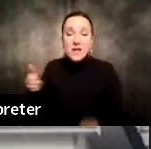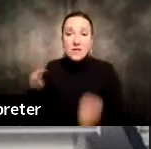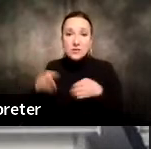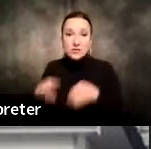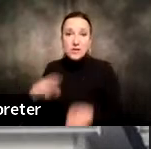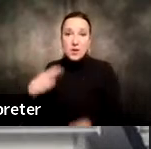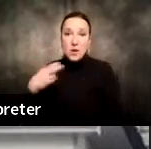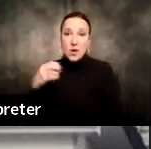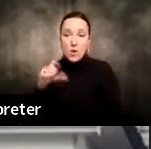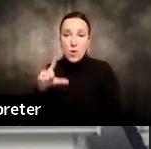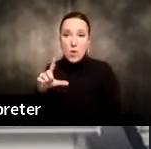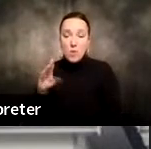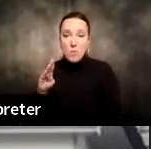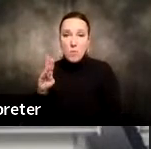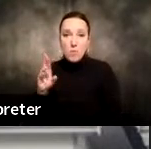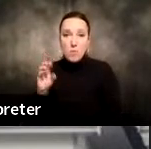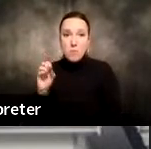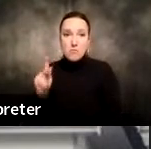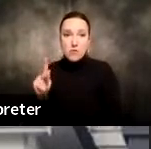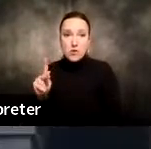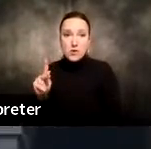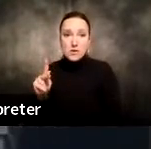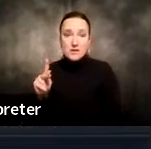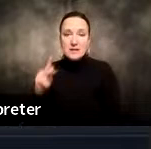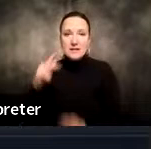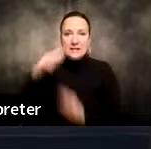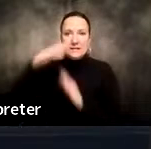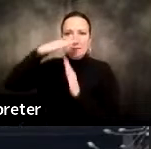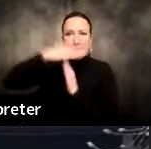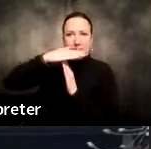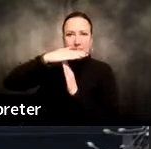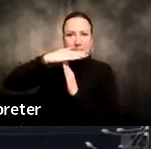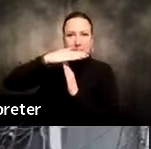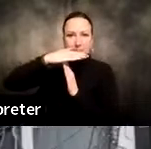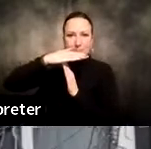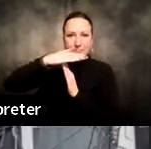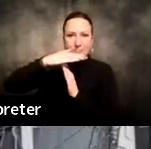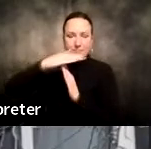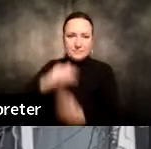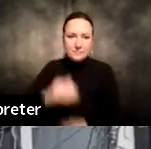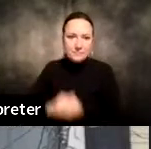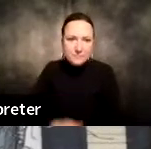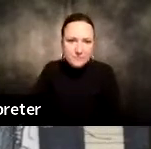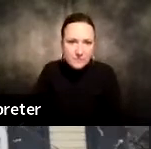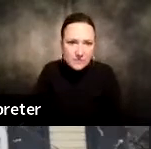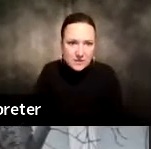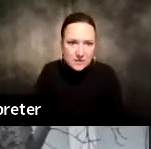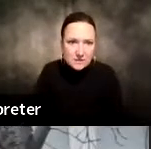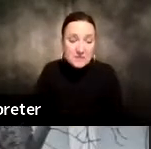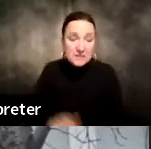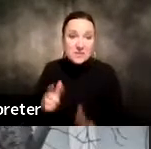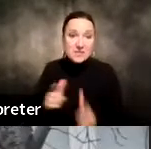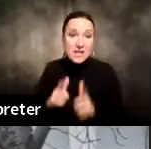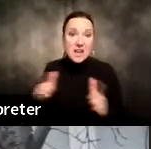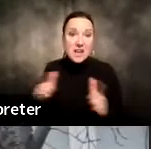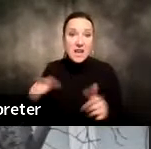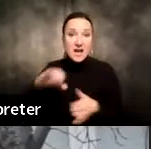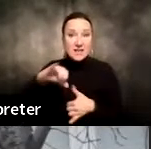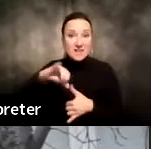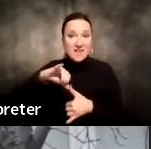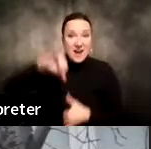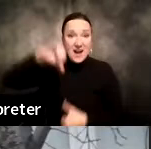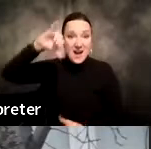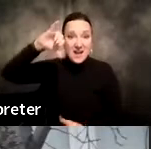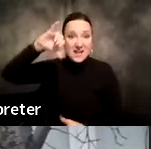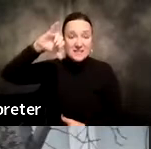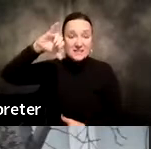of the houses, the trim work is right at the top of the lintel. There is a lot of height here. I think the applicant could